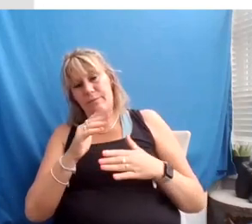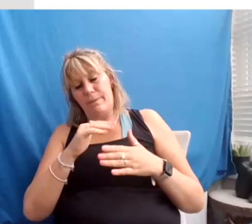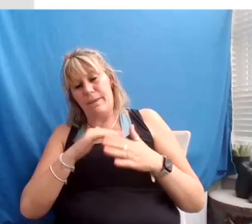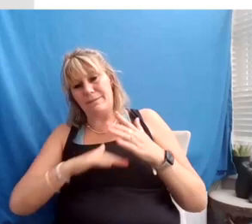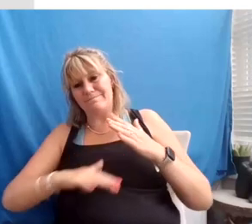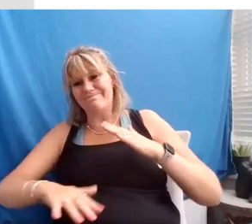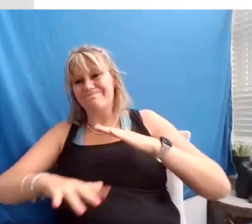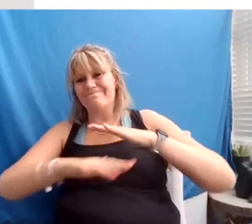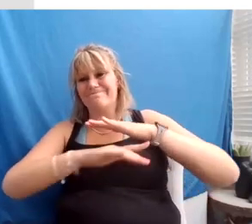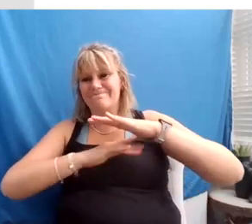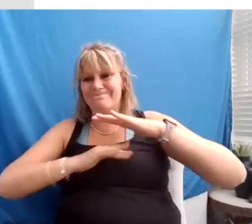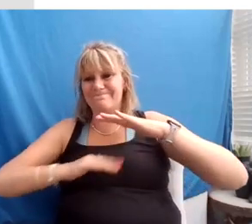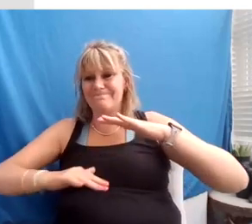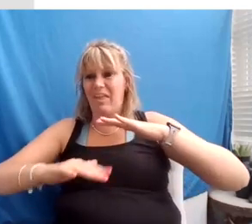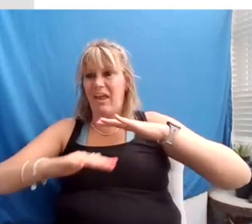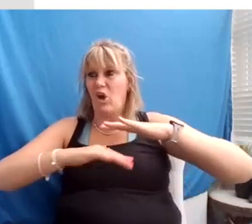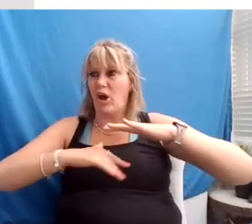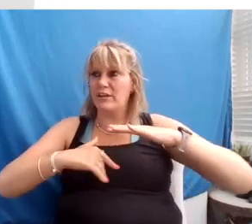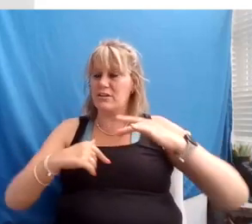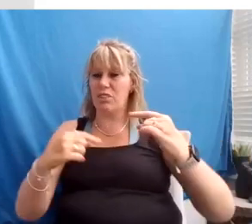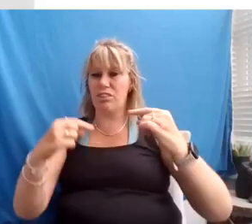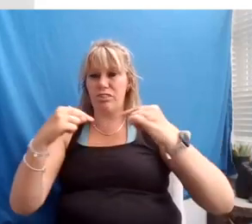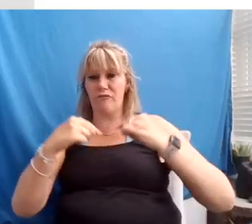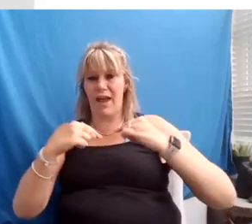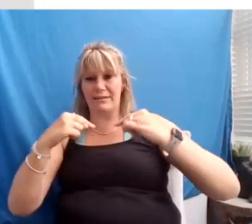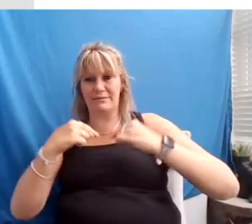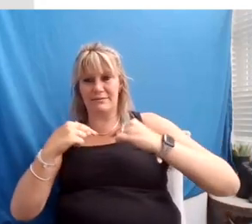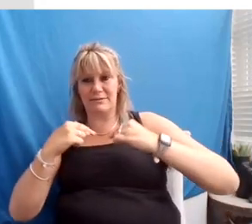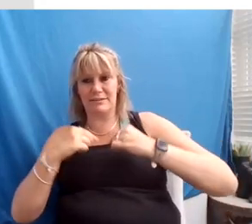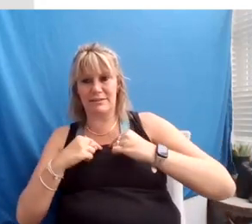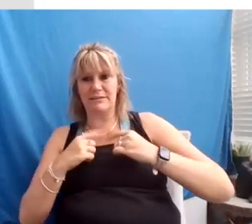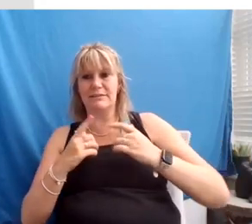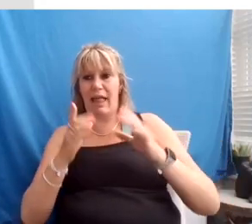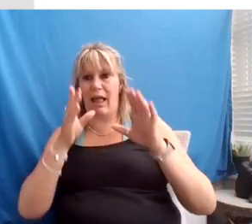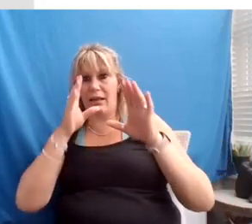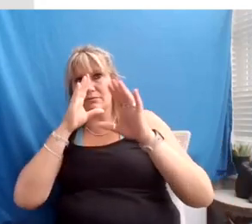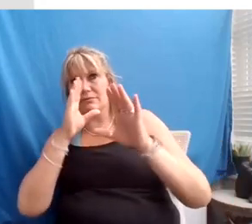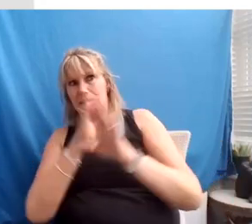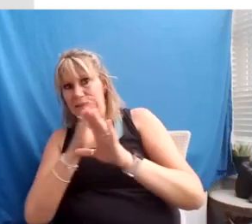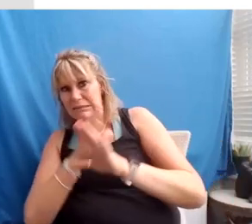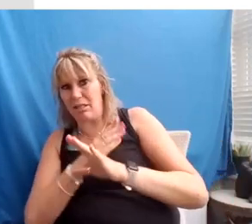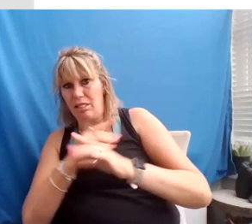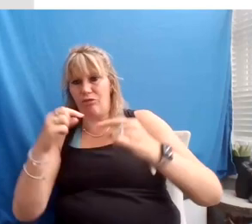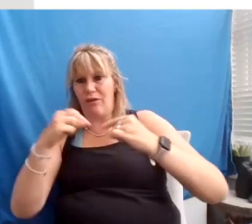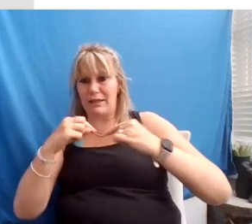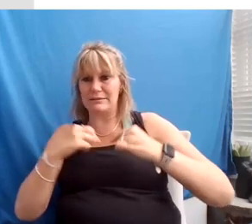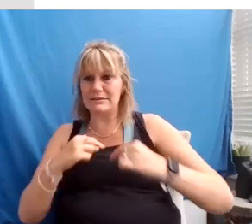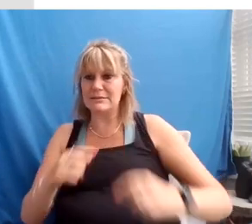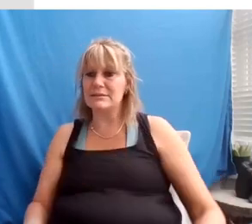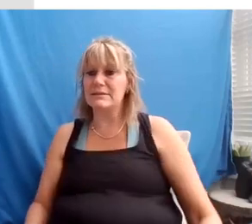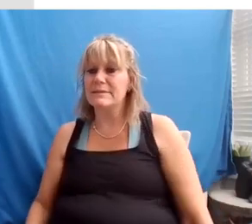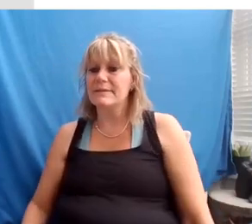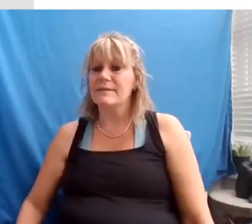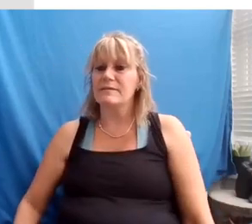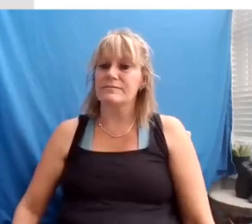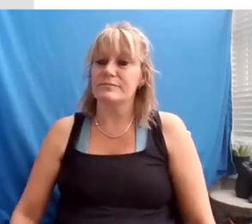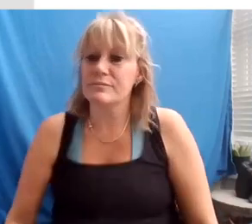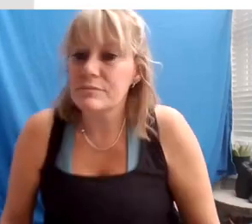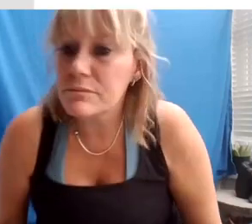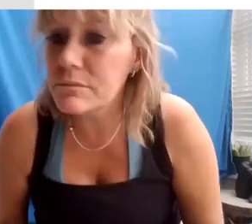hidden, invisible threat. So yeah. I love me. It's an advert